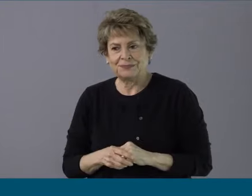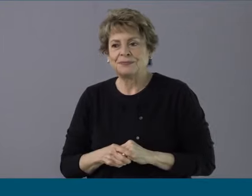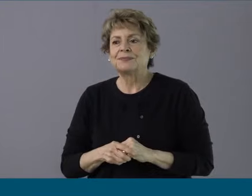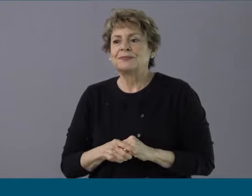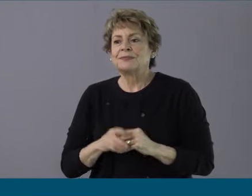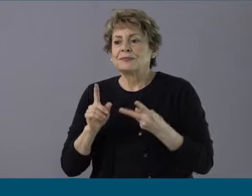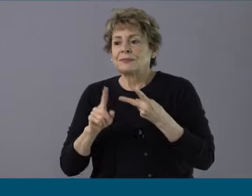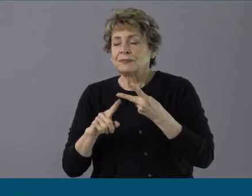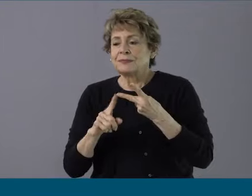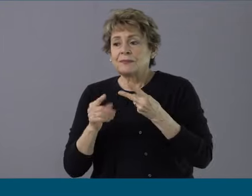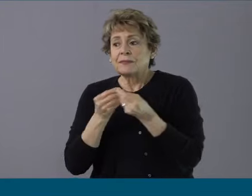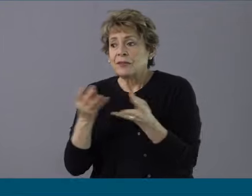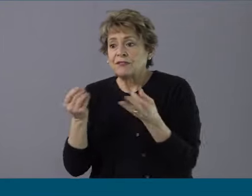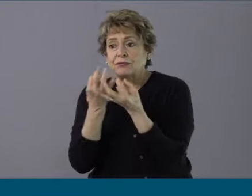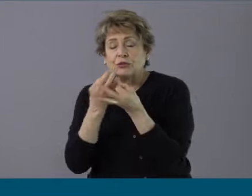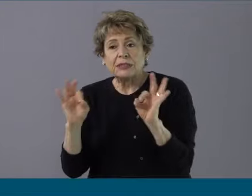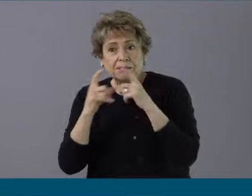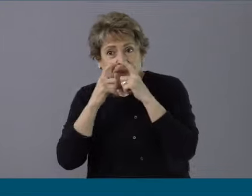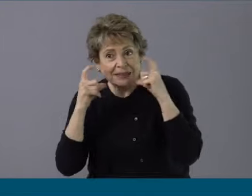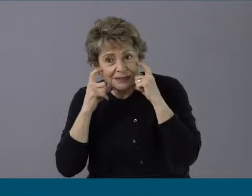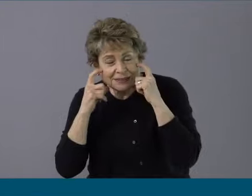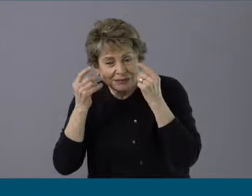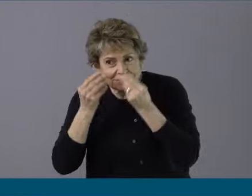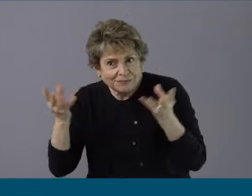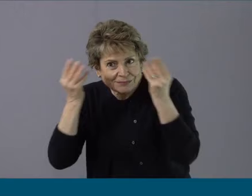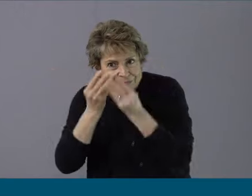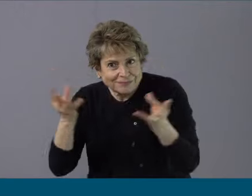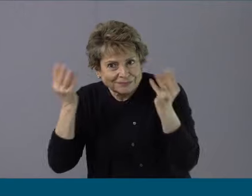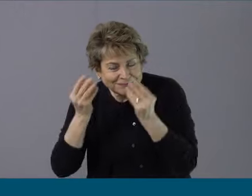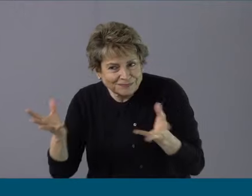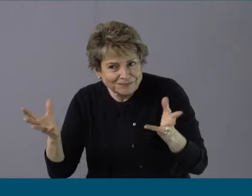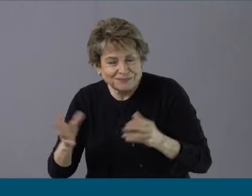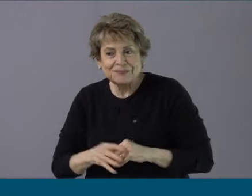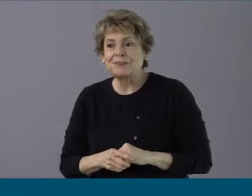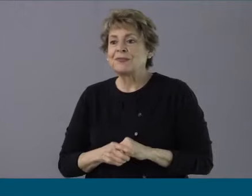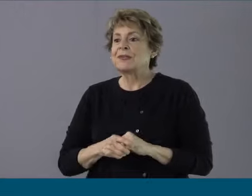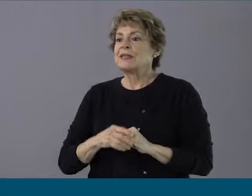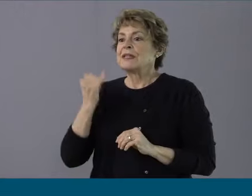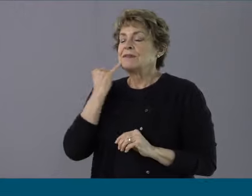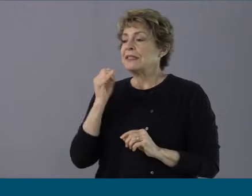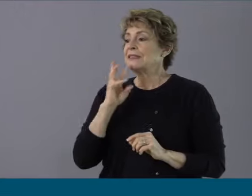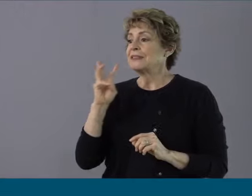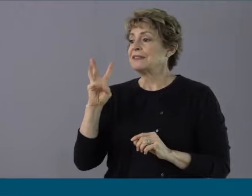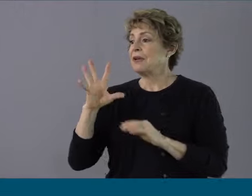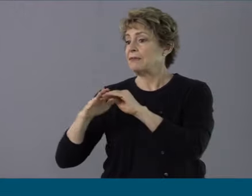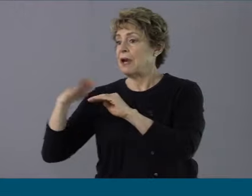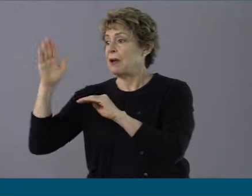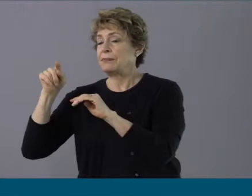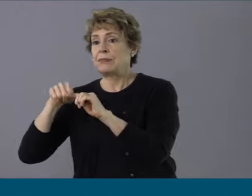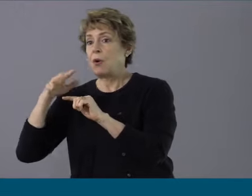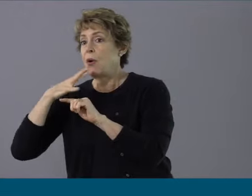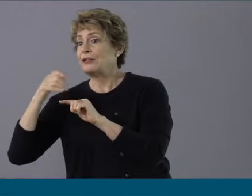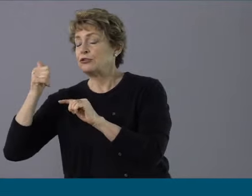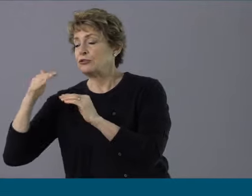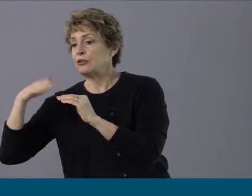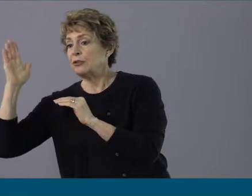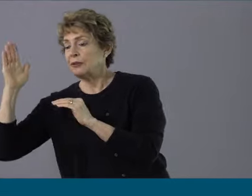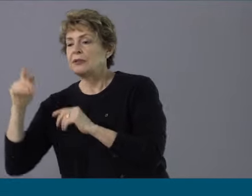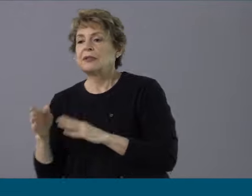free non-medical cloth masks for Arizonans who are 65 or older or medically vulnerable